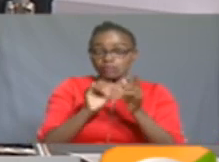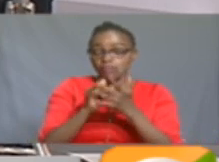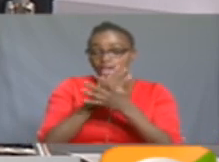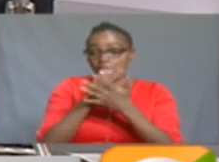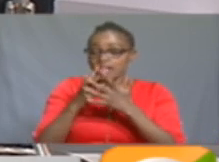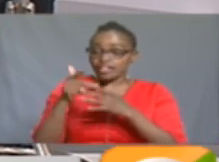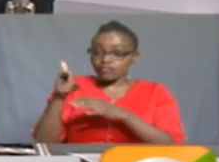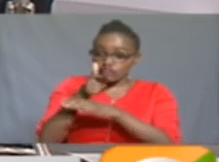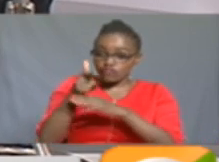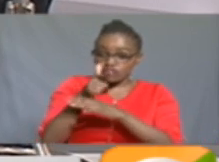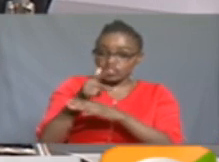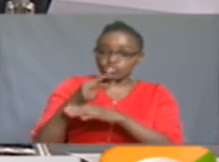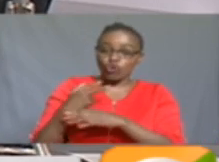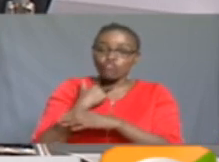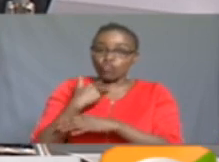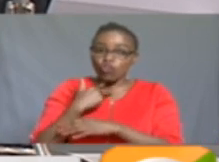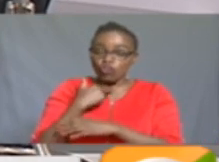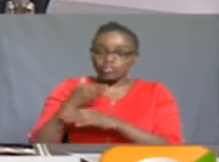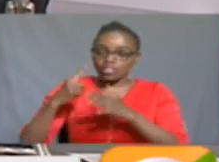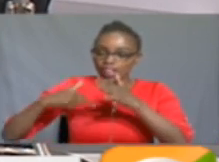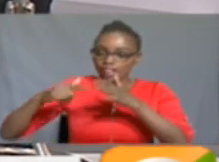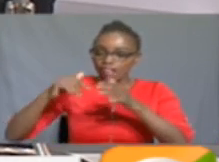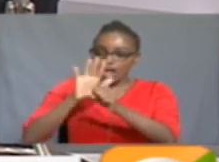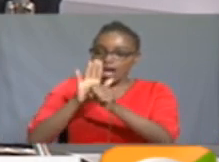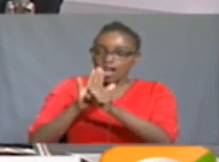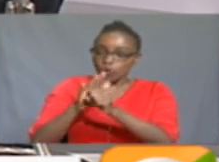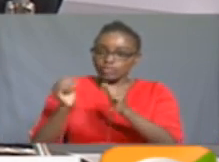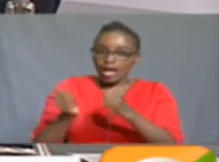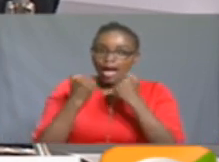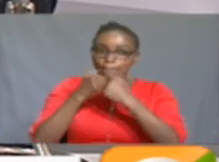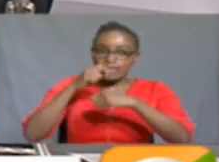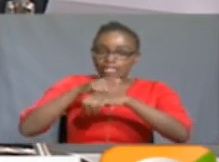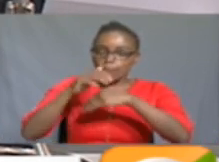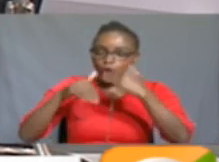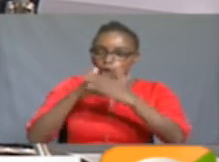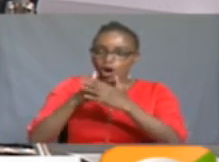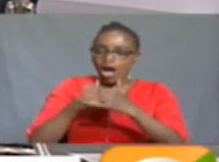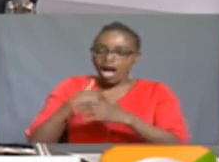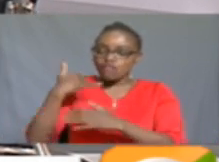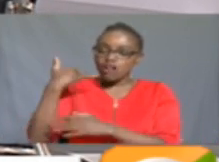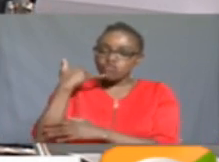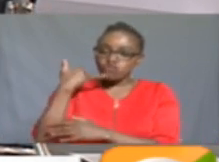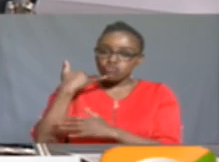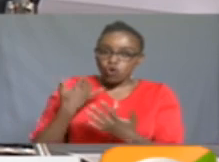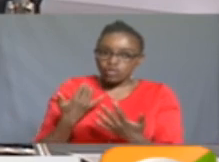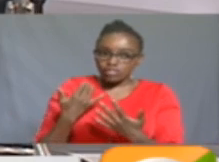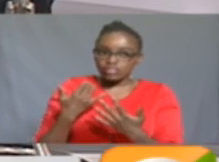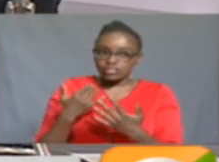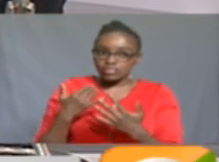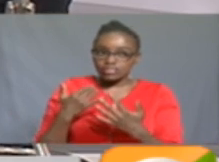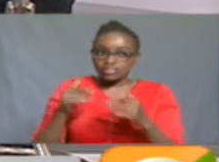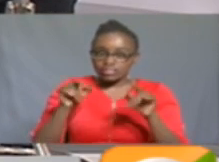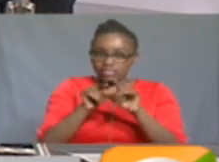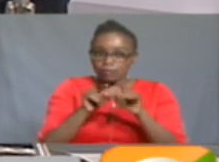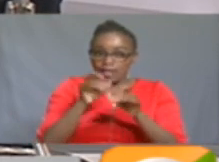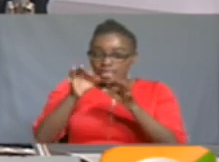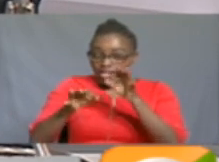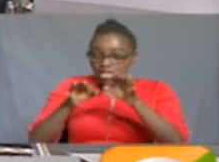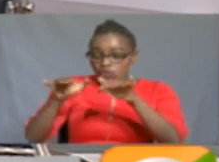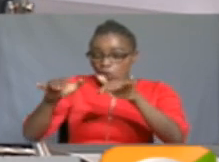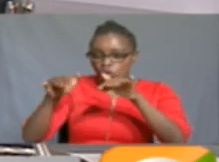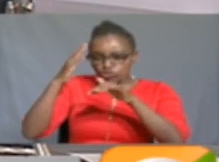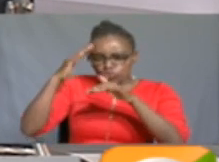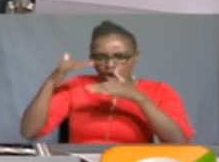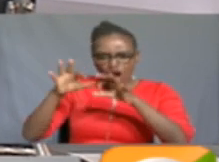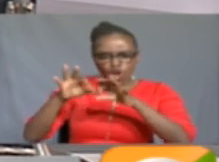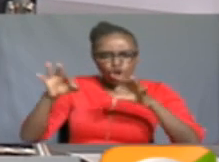video recordings. And of course, a lot of this might happen in this era when everyone has a smartphone. And finally, if you're waiting to know how